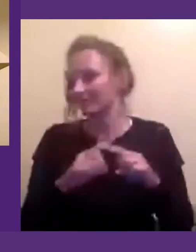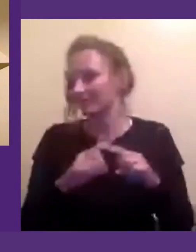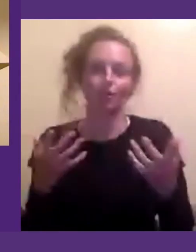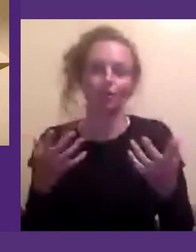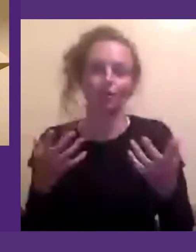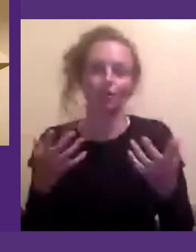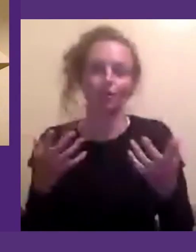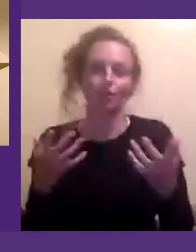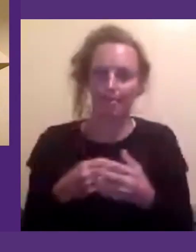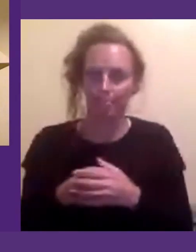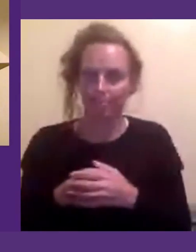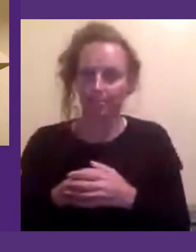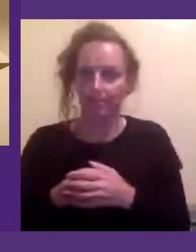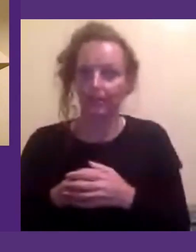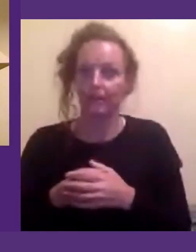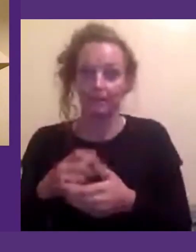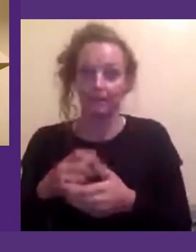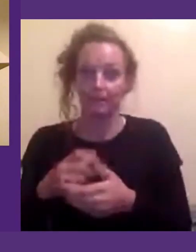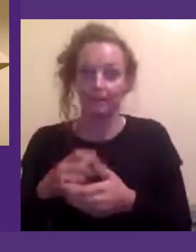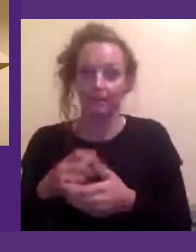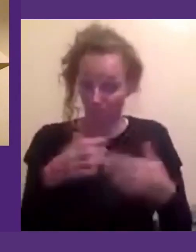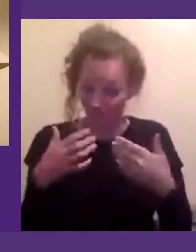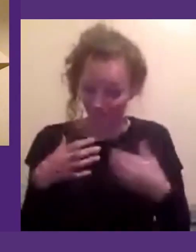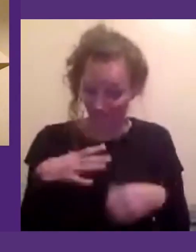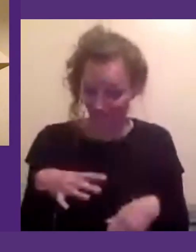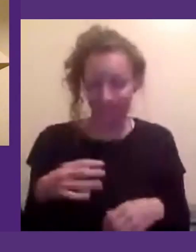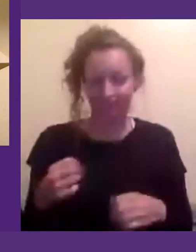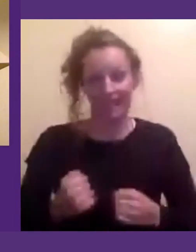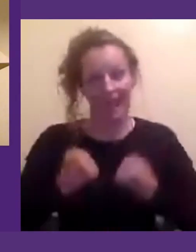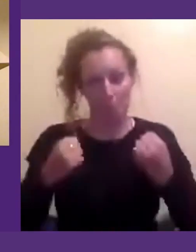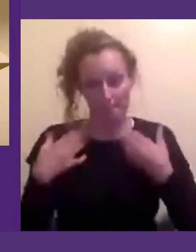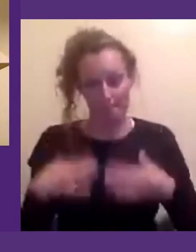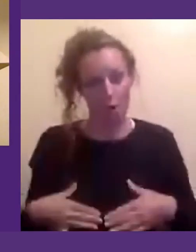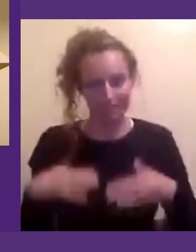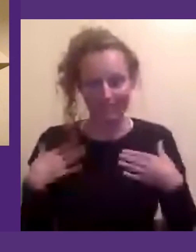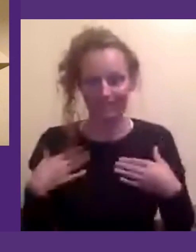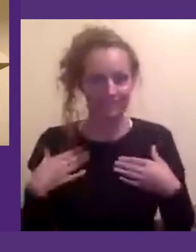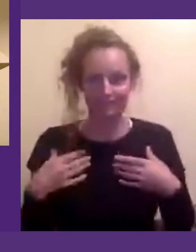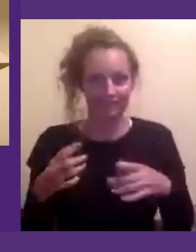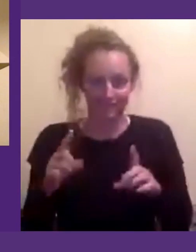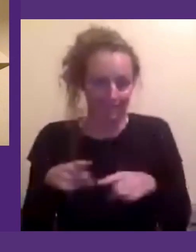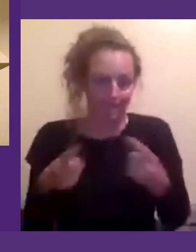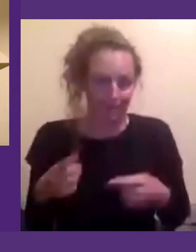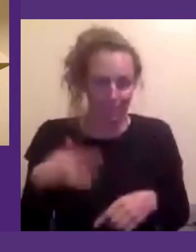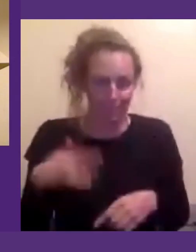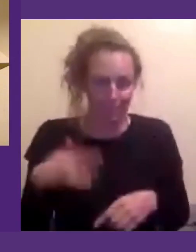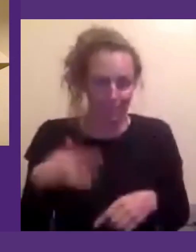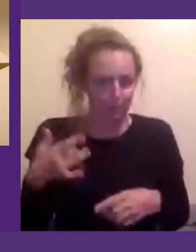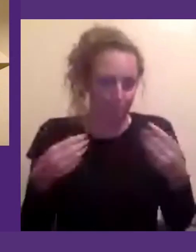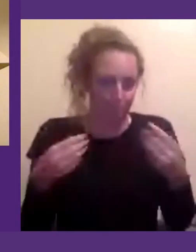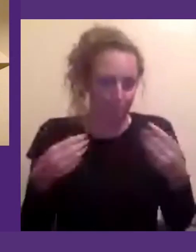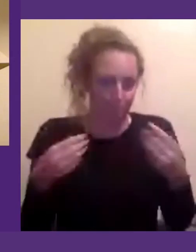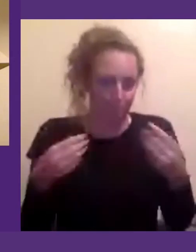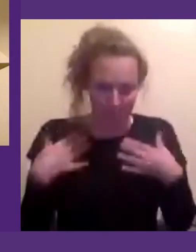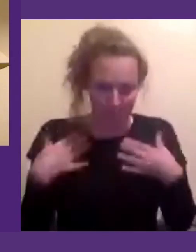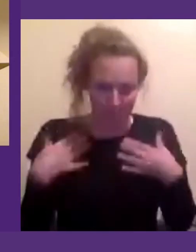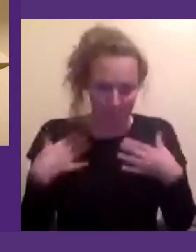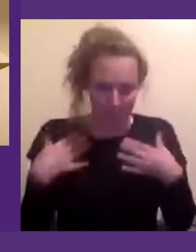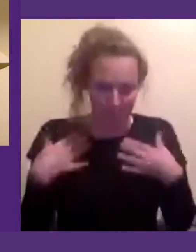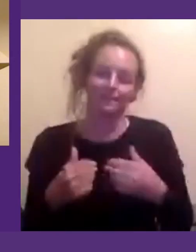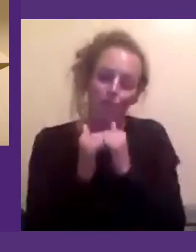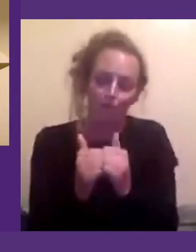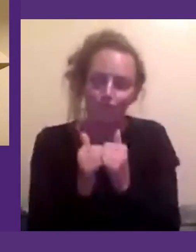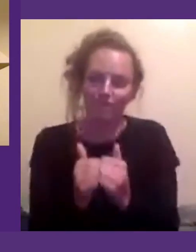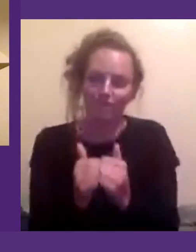And also, I think we need to cultivate an appreciation of difference